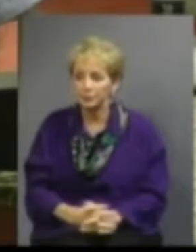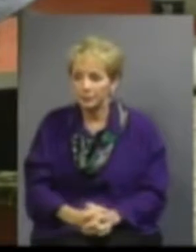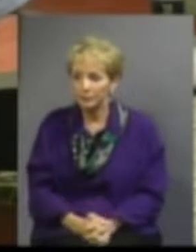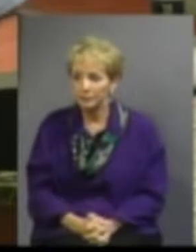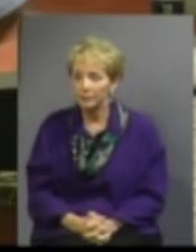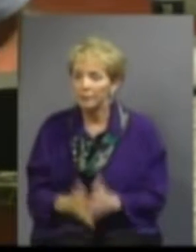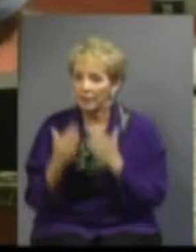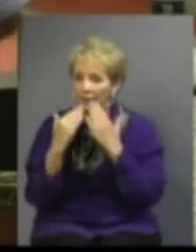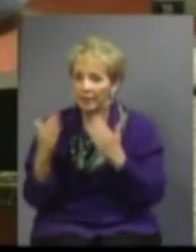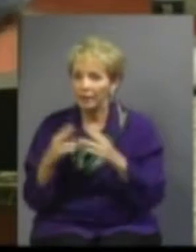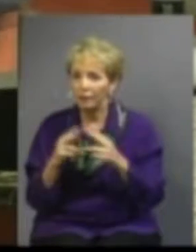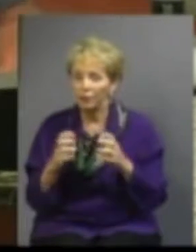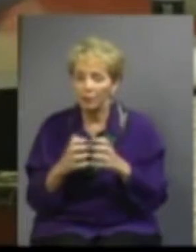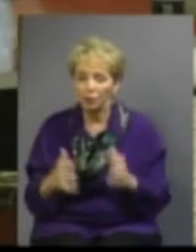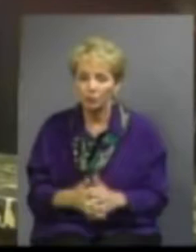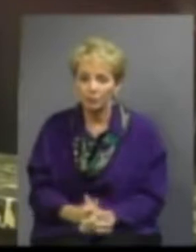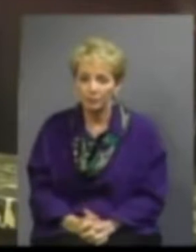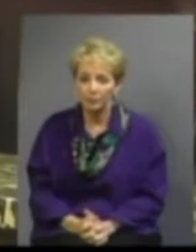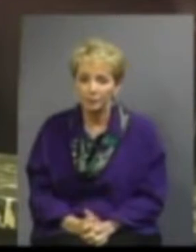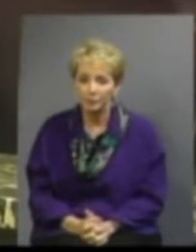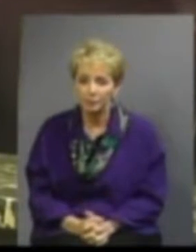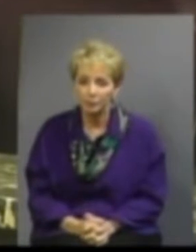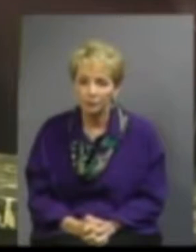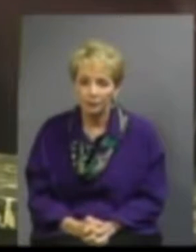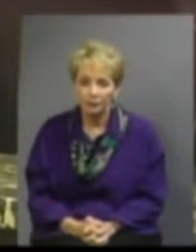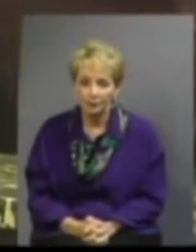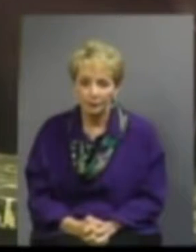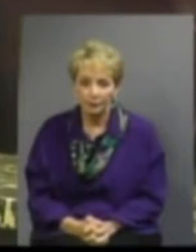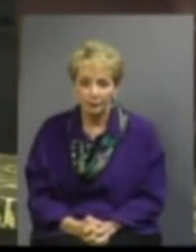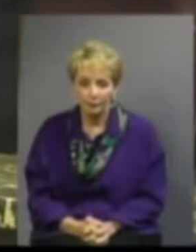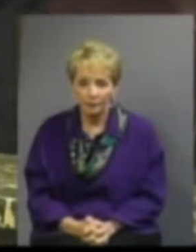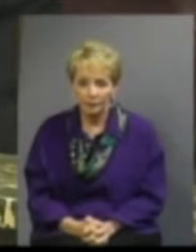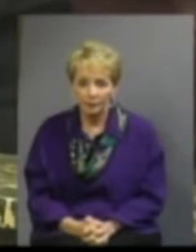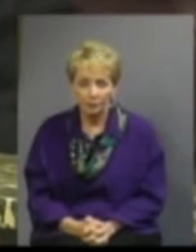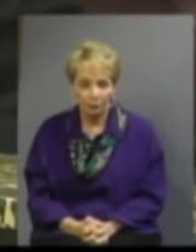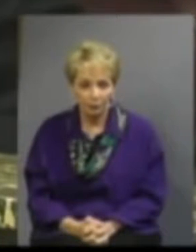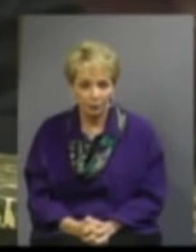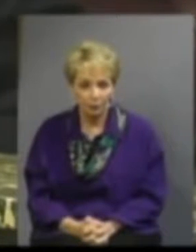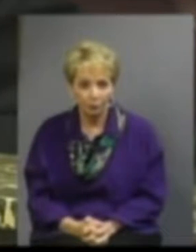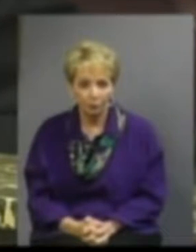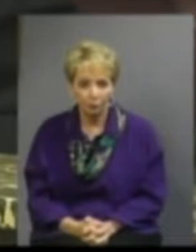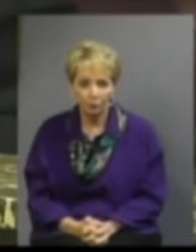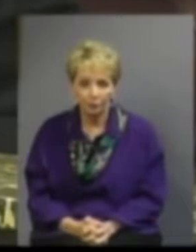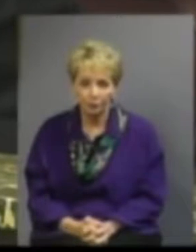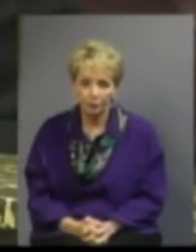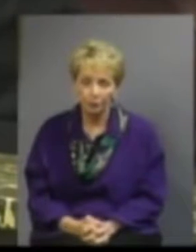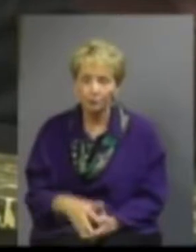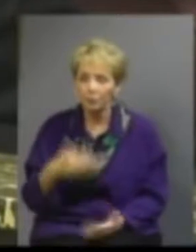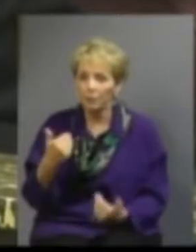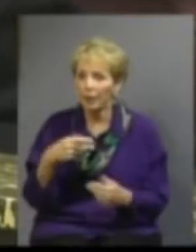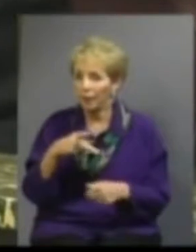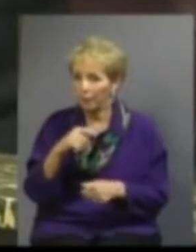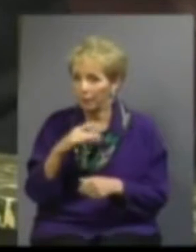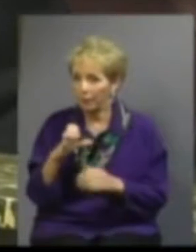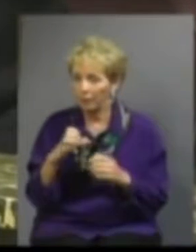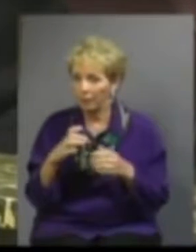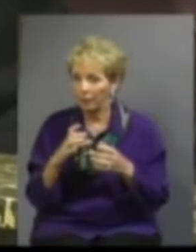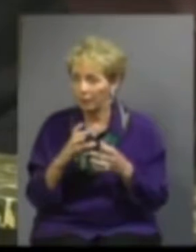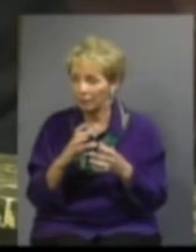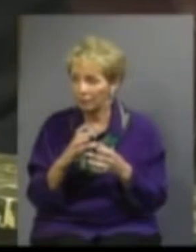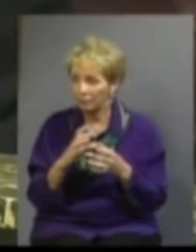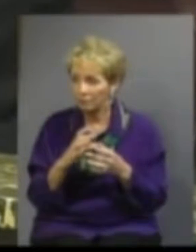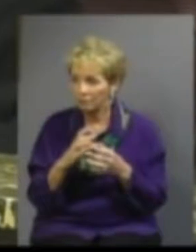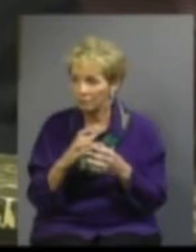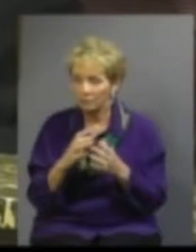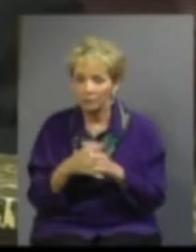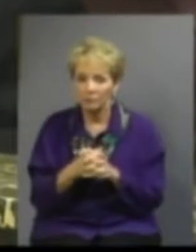Thank you very much. Appreciate Okay, it. thank you, John. Okay, now, public power. Yes. Accepted by Brooks, y'all